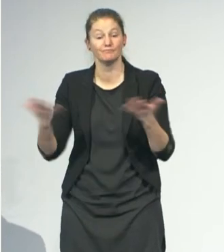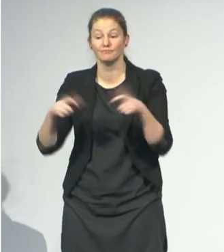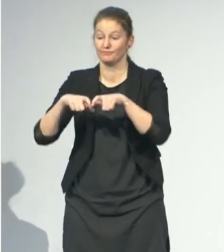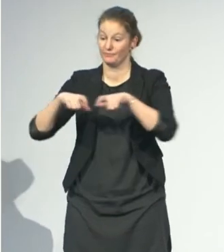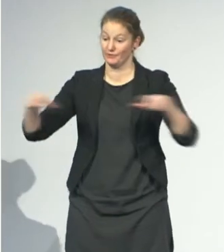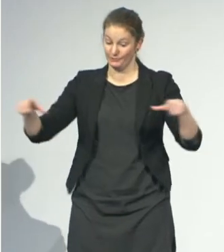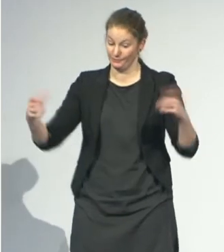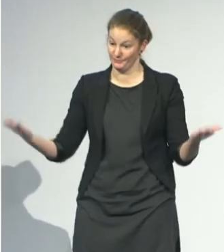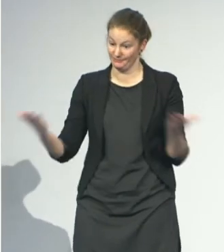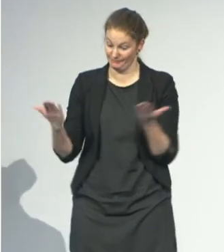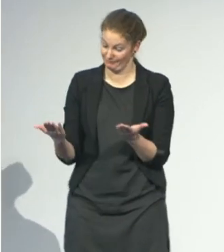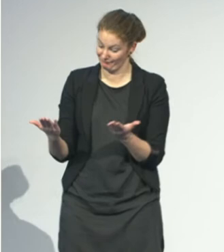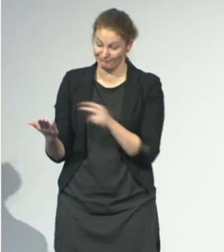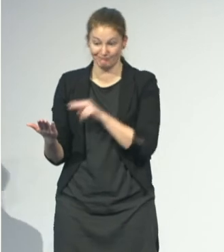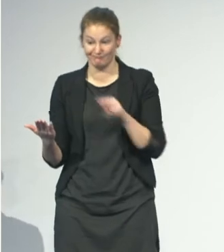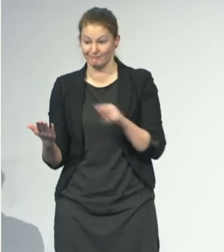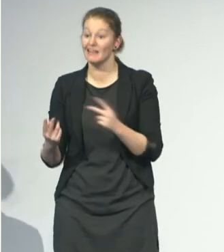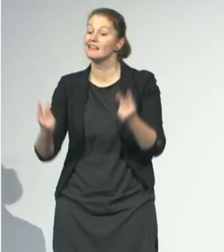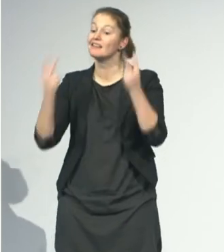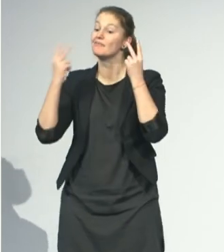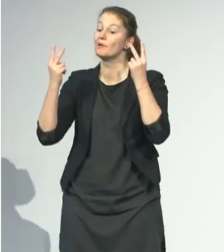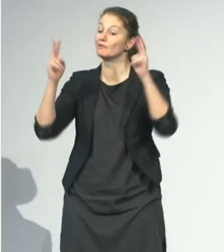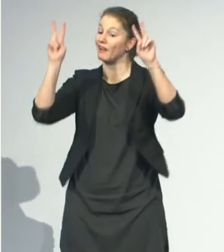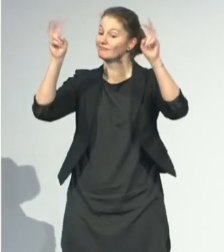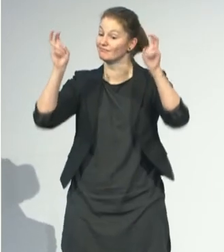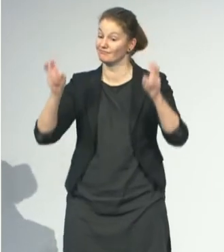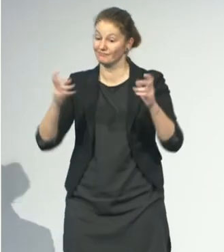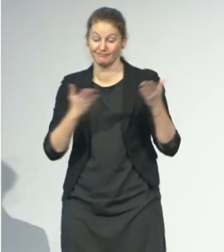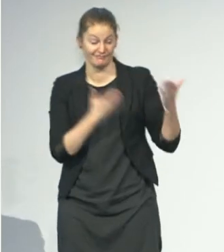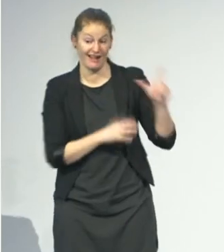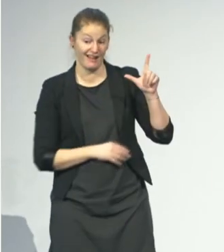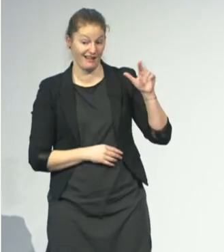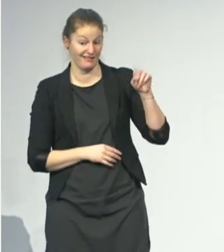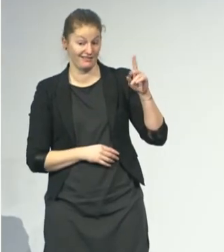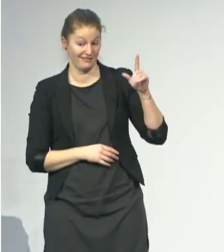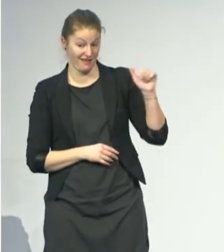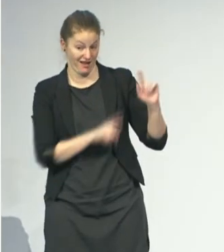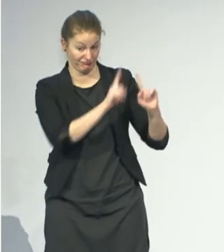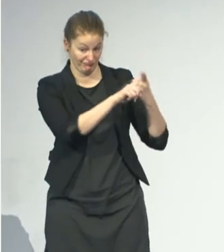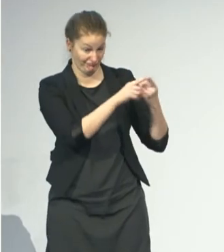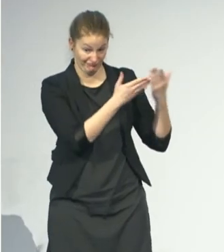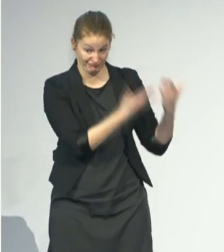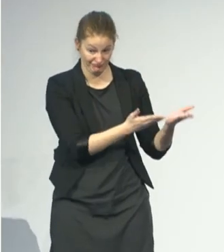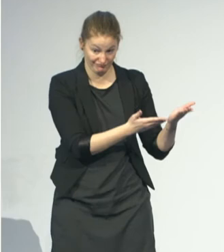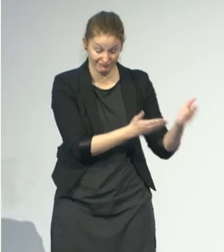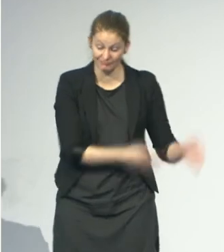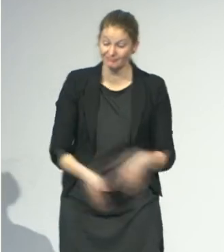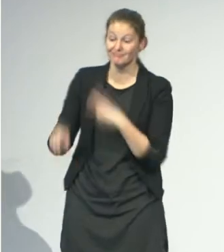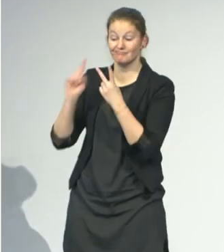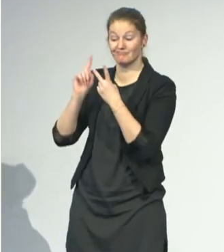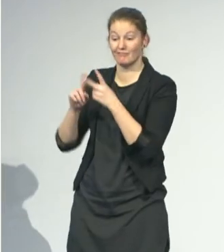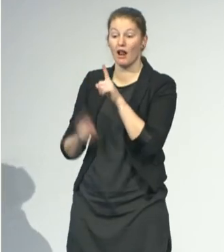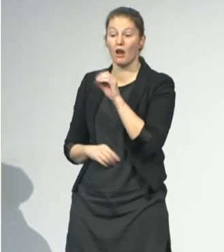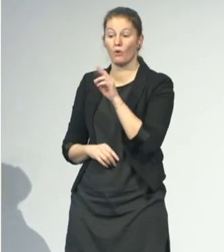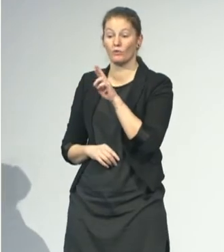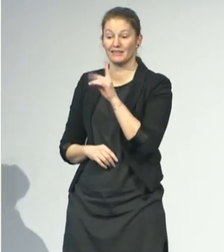Linda's going to talk first. Lourdes is going to speak after that, and she's going to show a wee film.